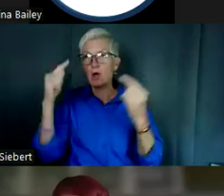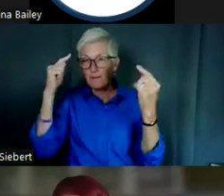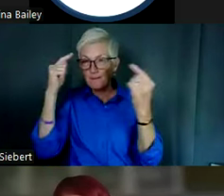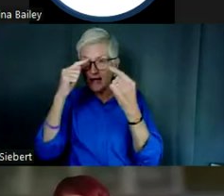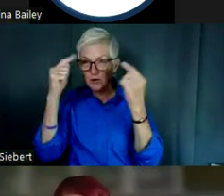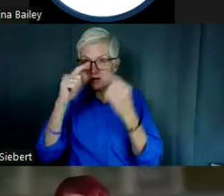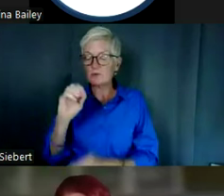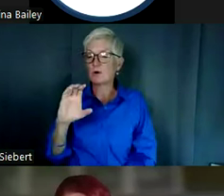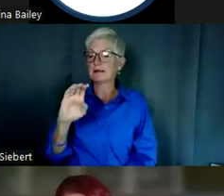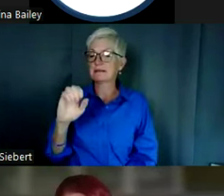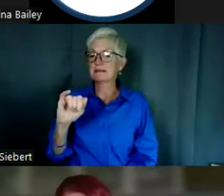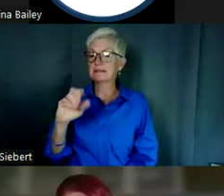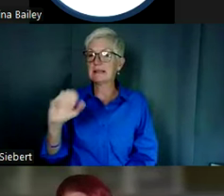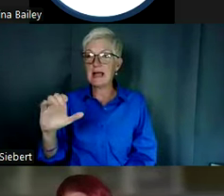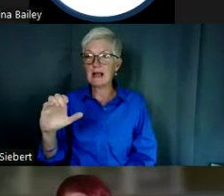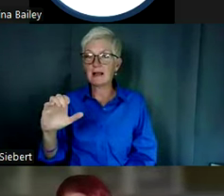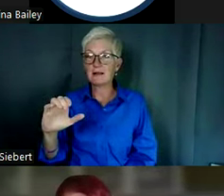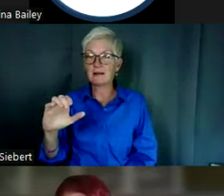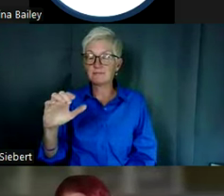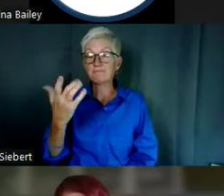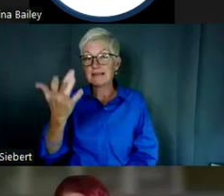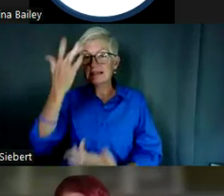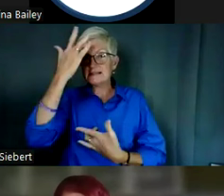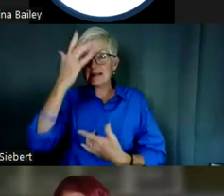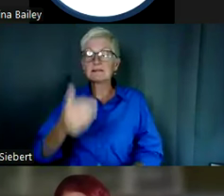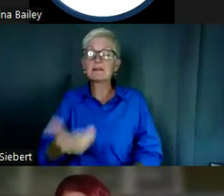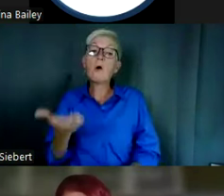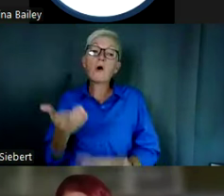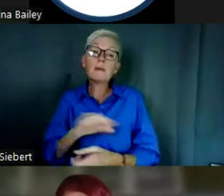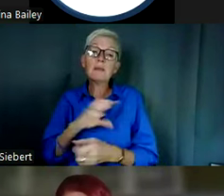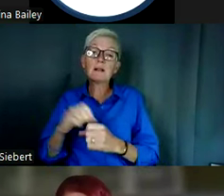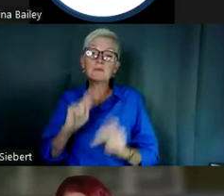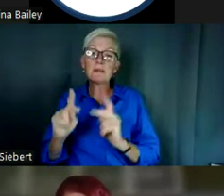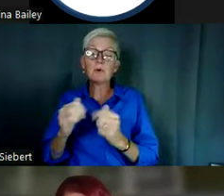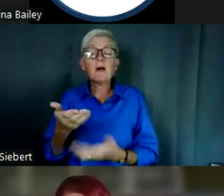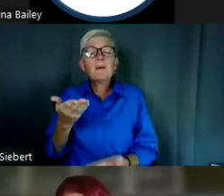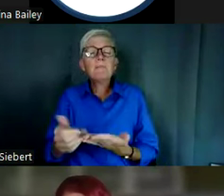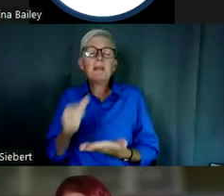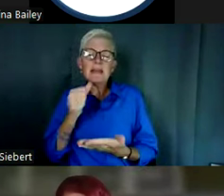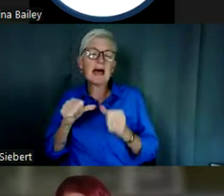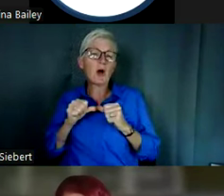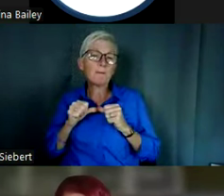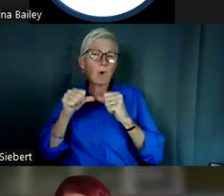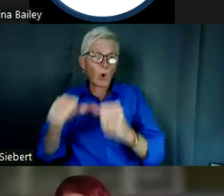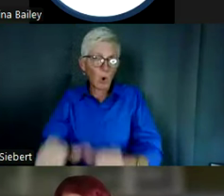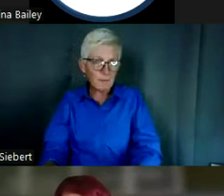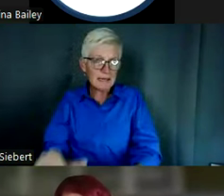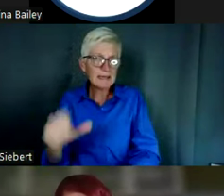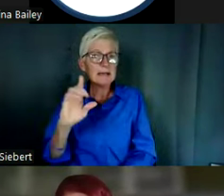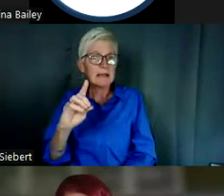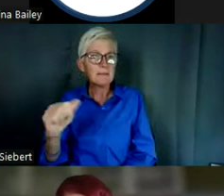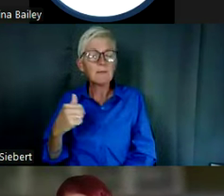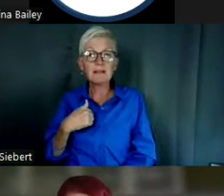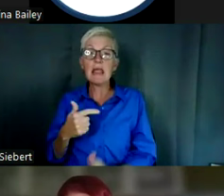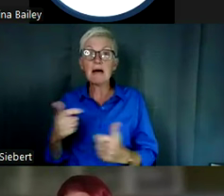nature. It also includes individuals that may not have a permanent disability, but are substantially limiting for a period of